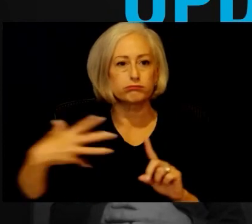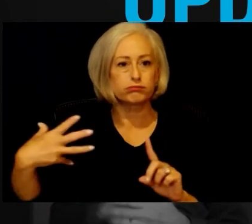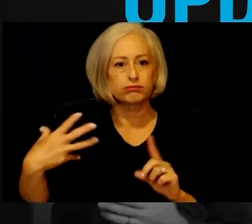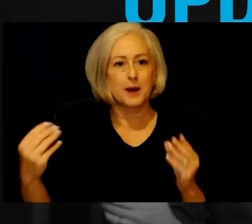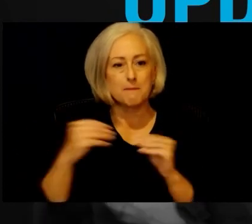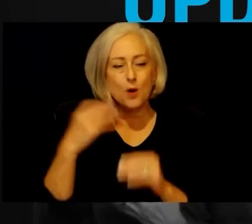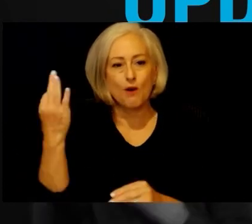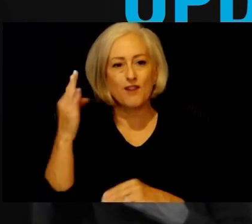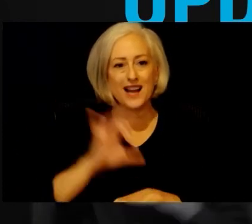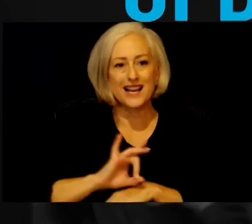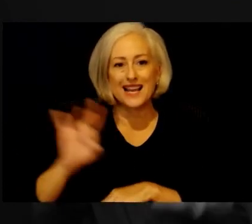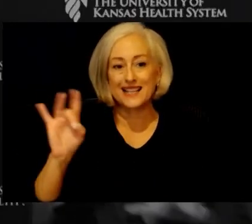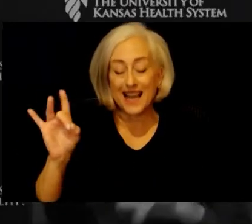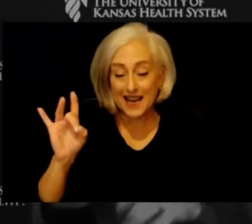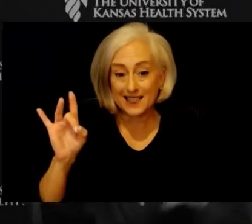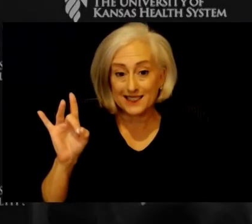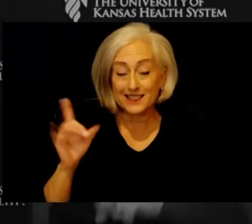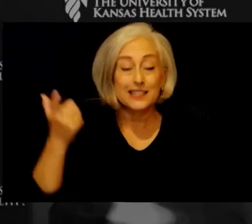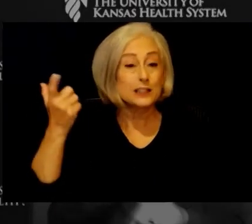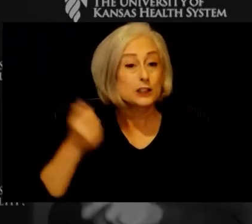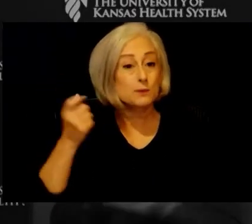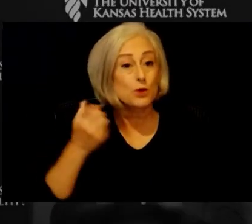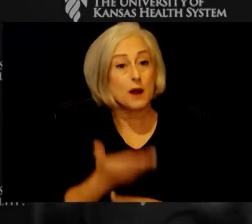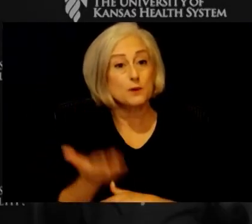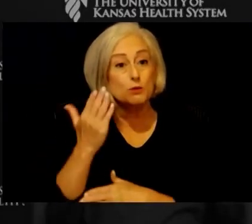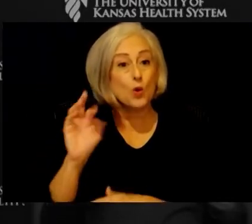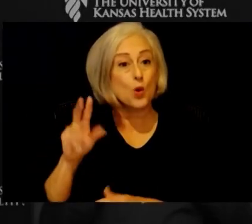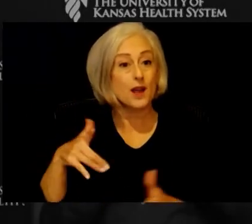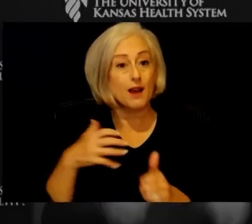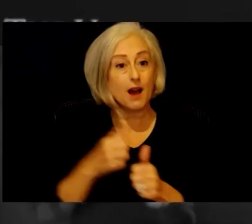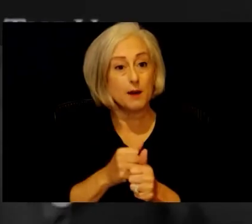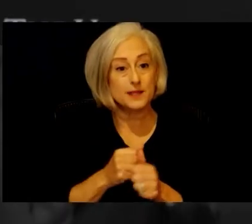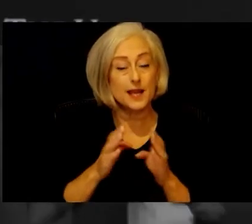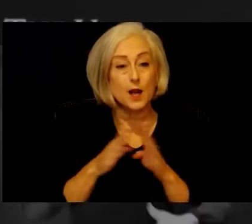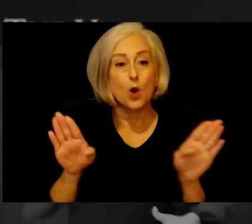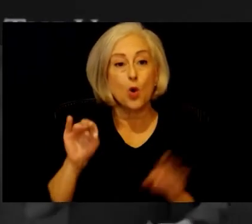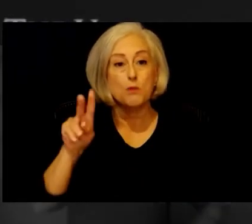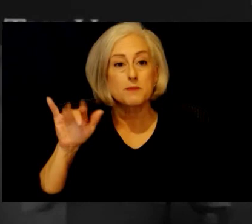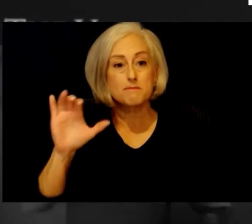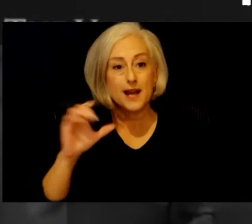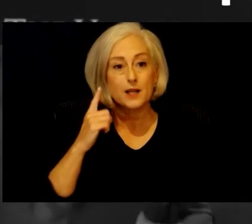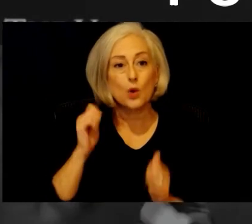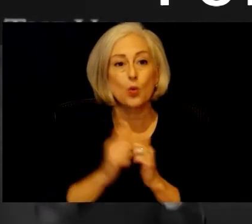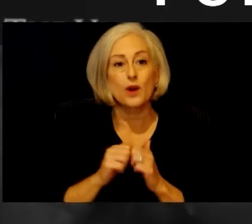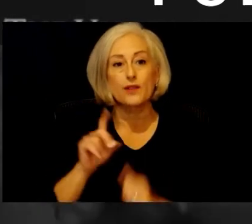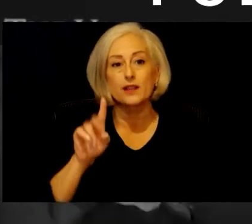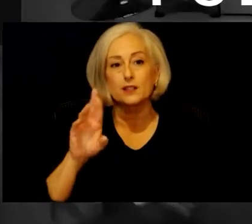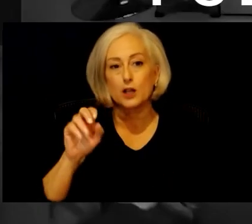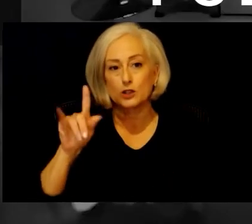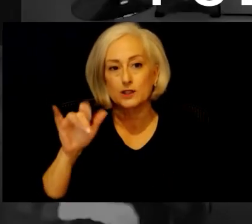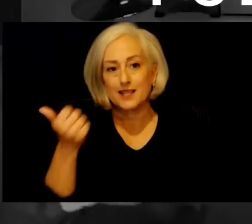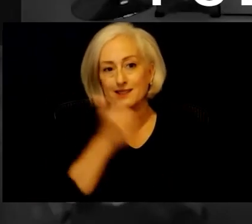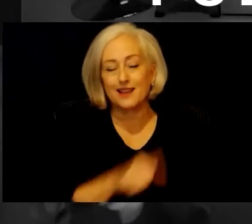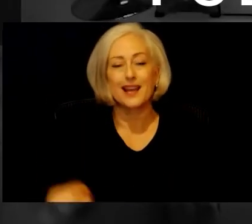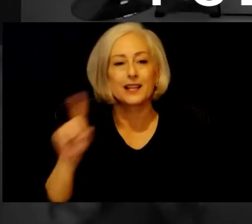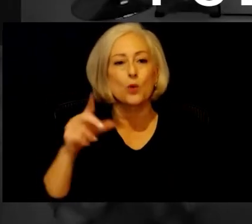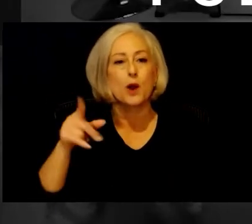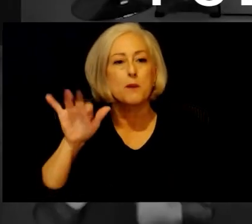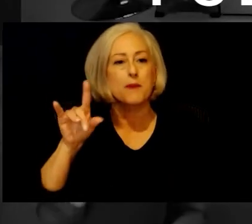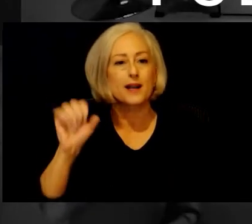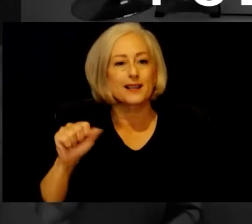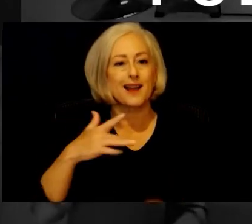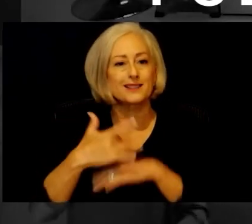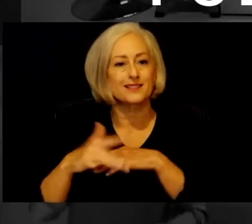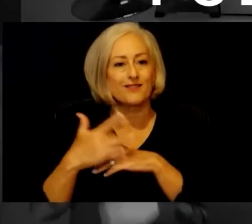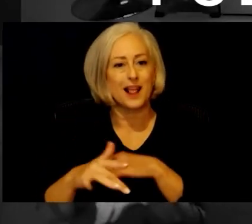Subscribe to our Morning Medical Update and Open Mics with Dr. Stites podcasts. Now, everywhere podcasts are available.